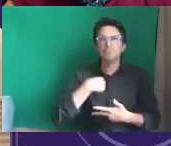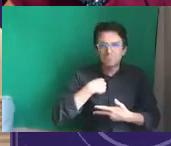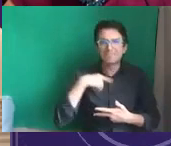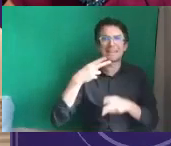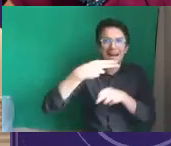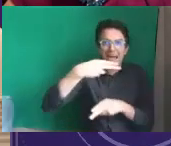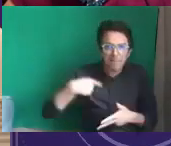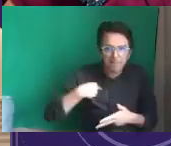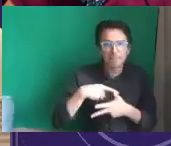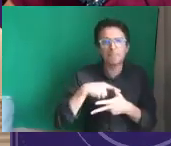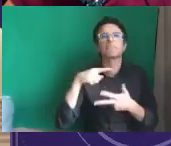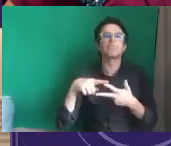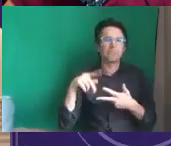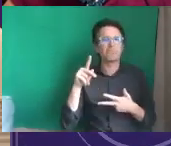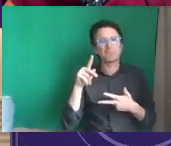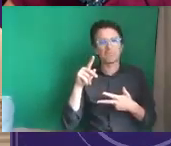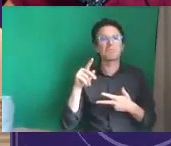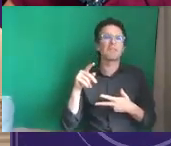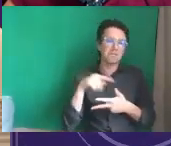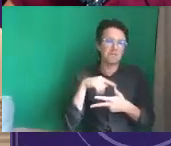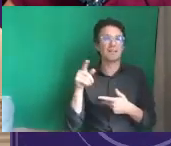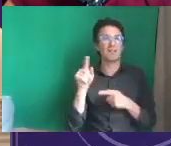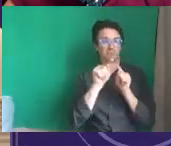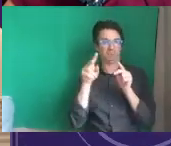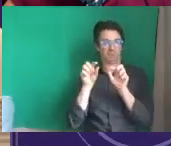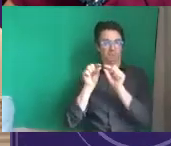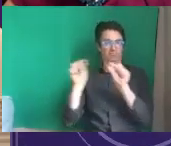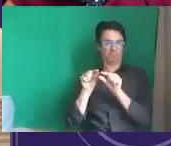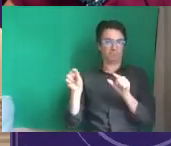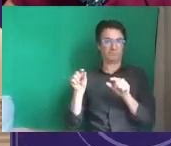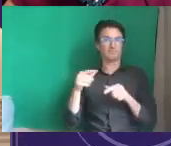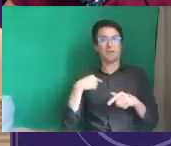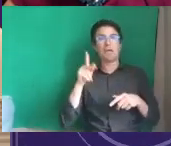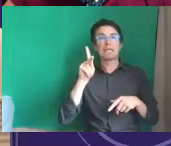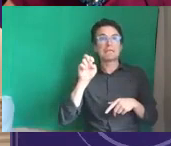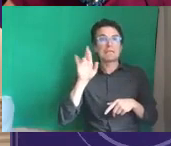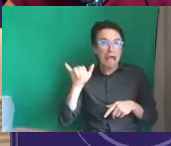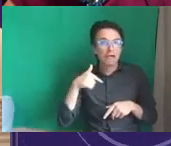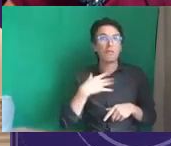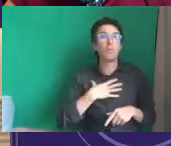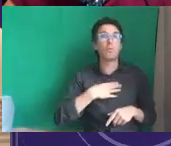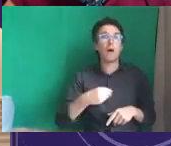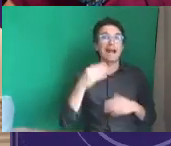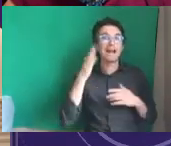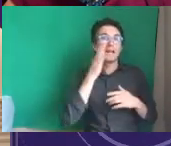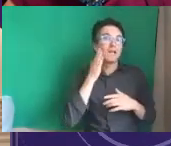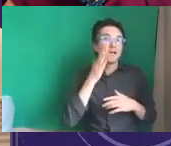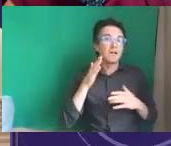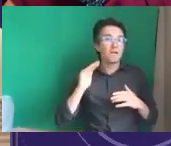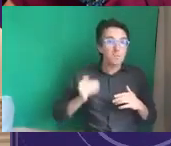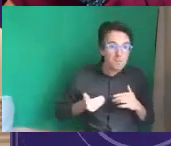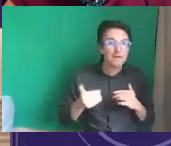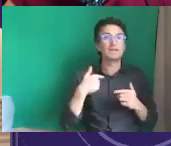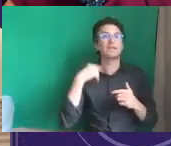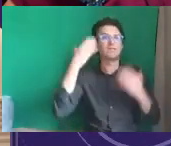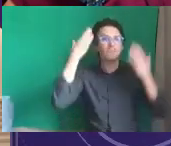hair, wearing a blue dress and holding a white cane, stands next to Governor Baker, who is wearing a